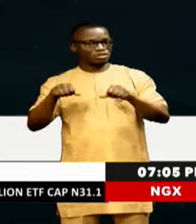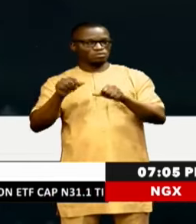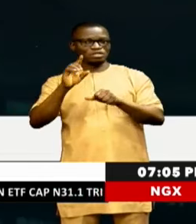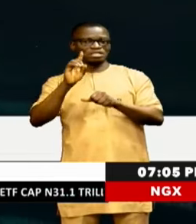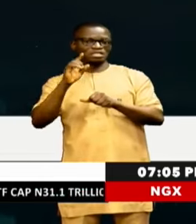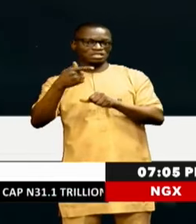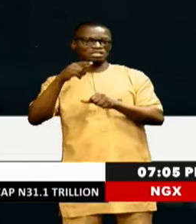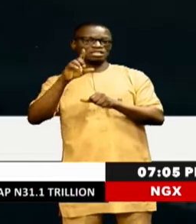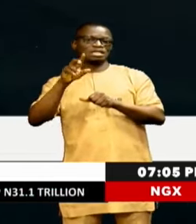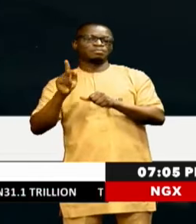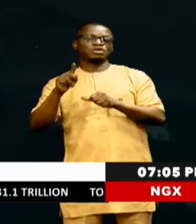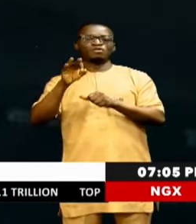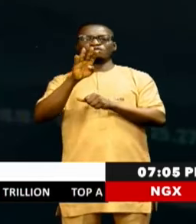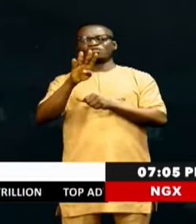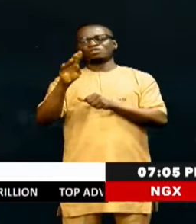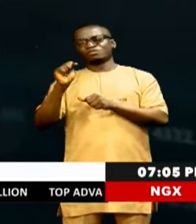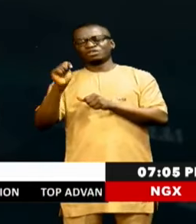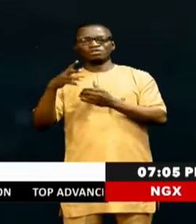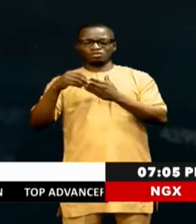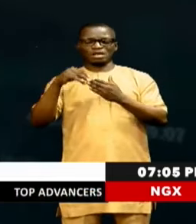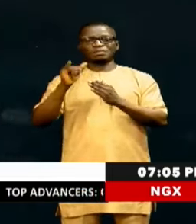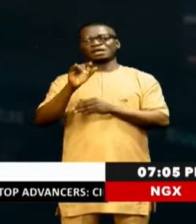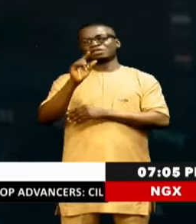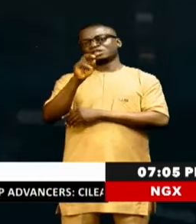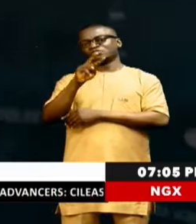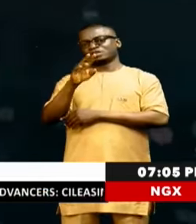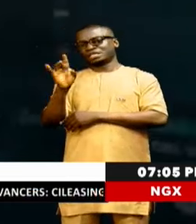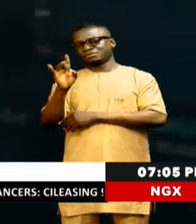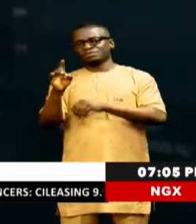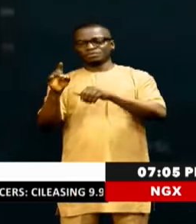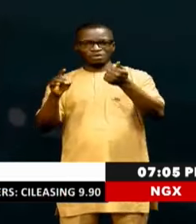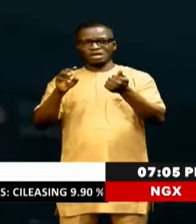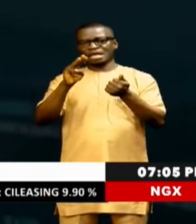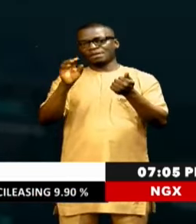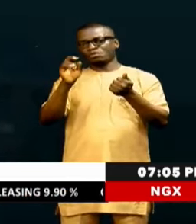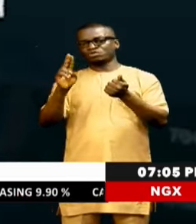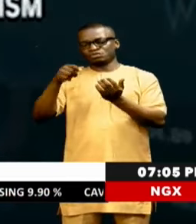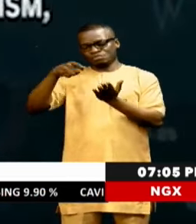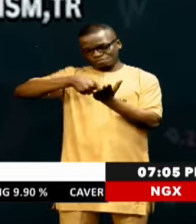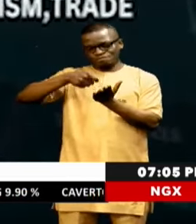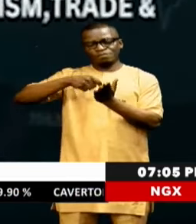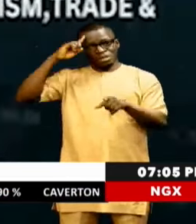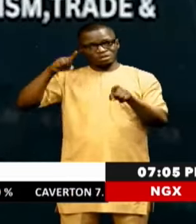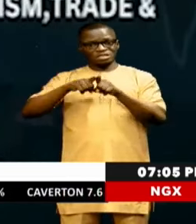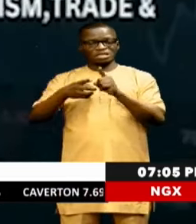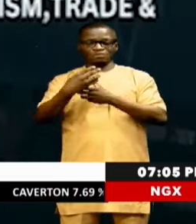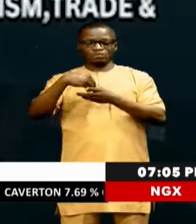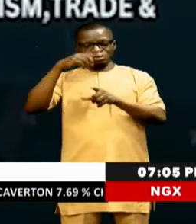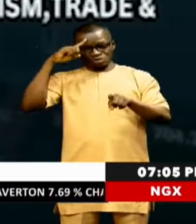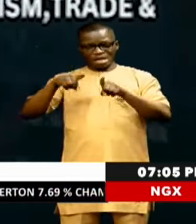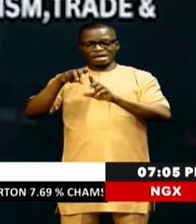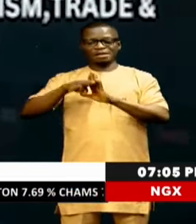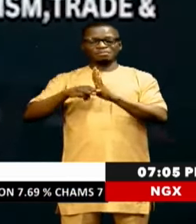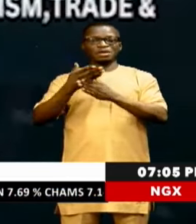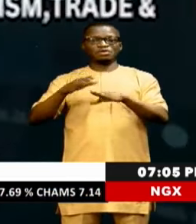of $4 trillion by 2028. Other MOUs facilitated by FIN include agreements